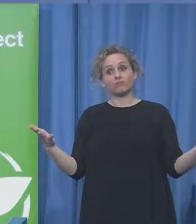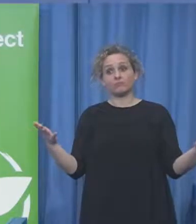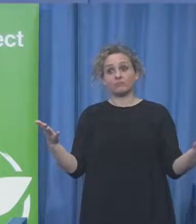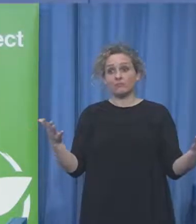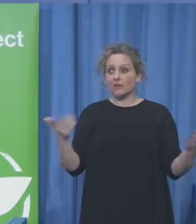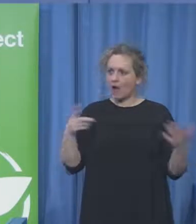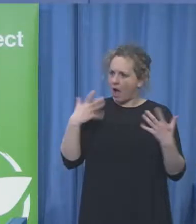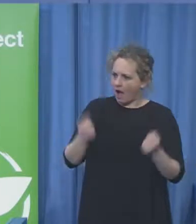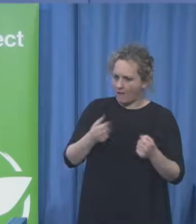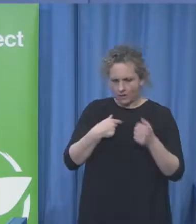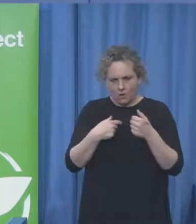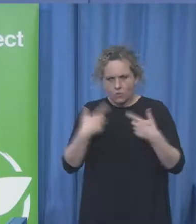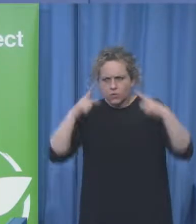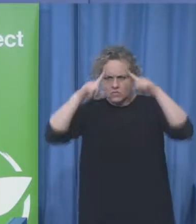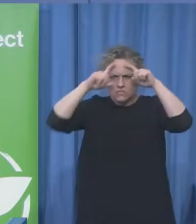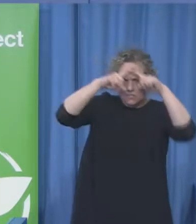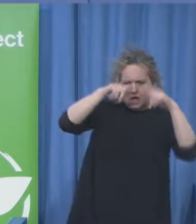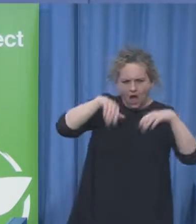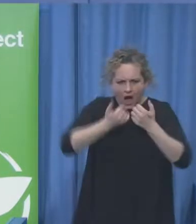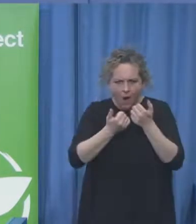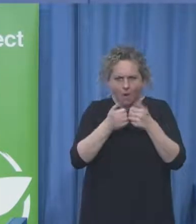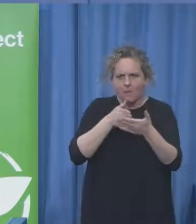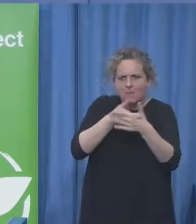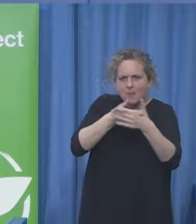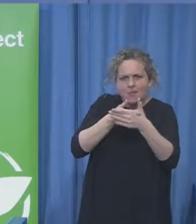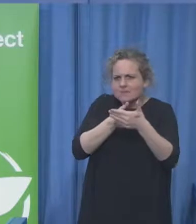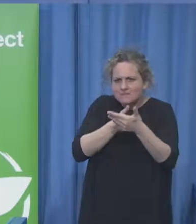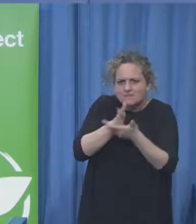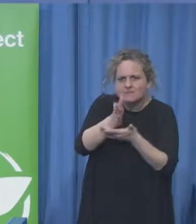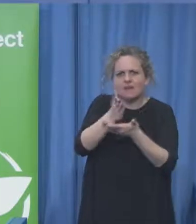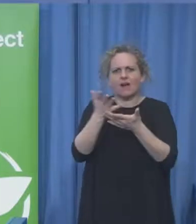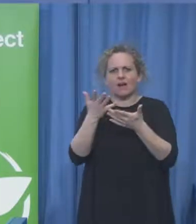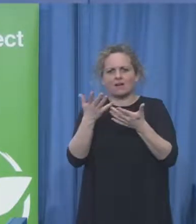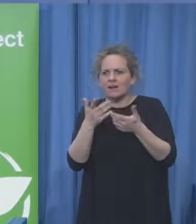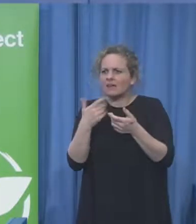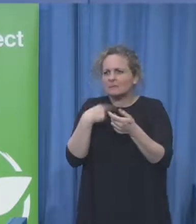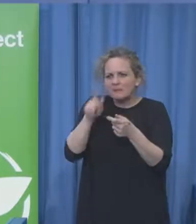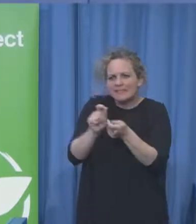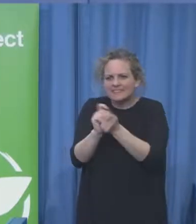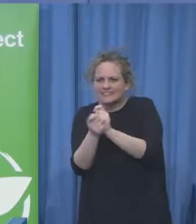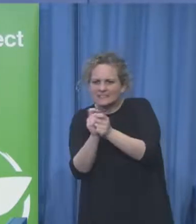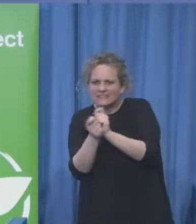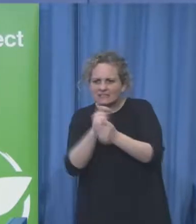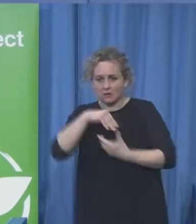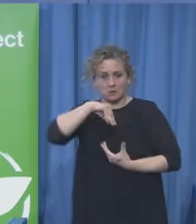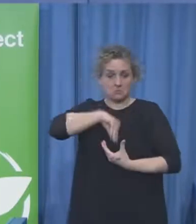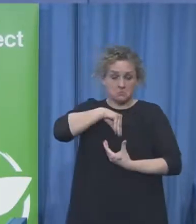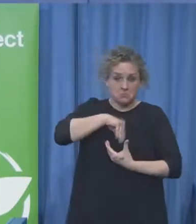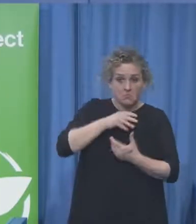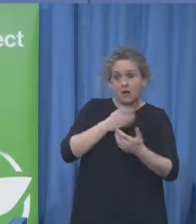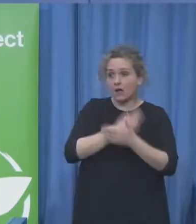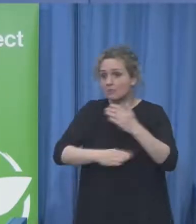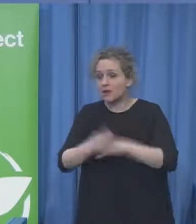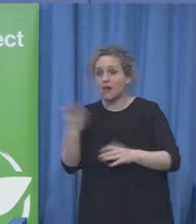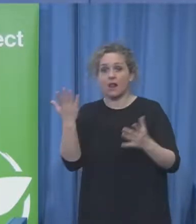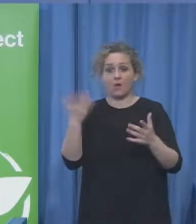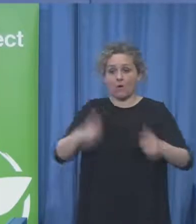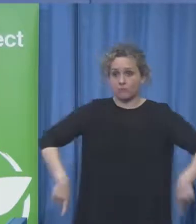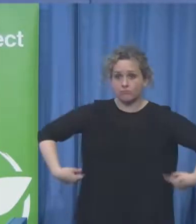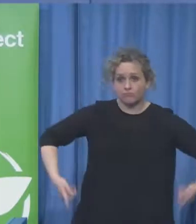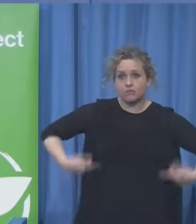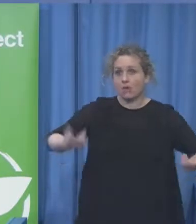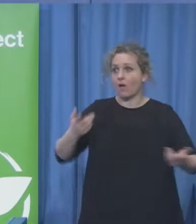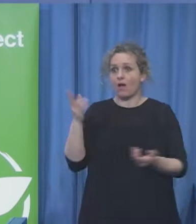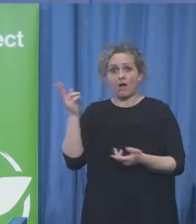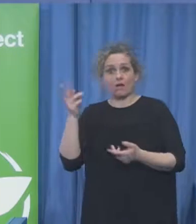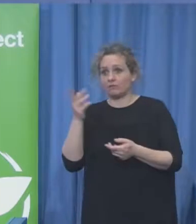with psychosocial disabilities, with intellectual disabilities, deaf persons. And some of you have